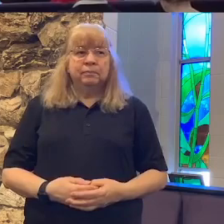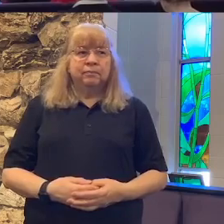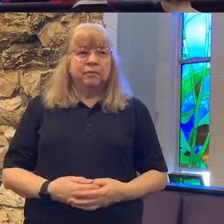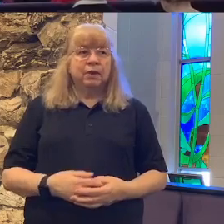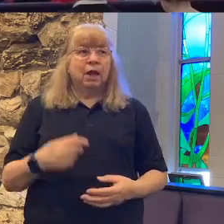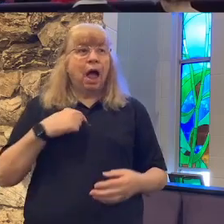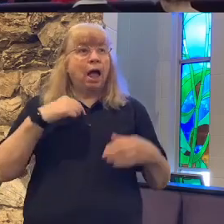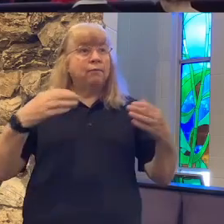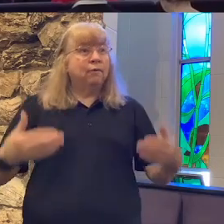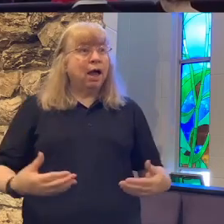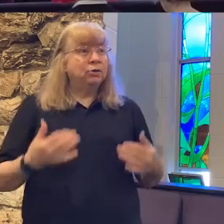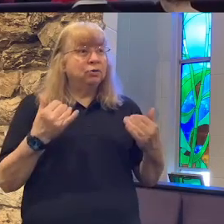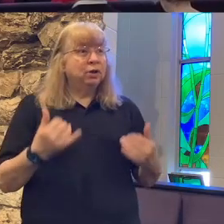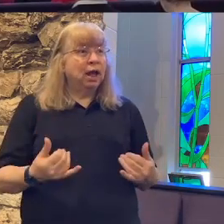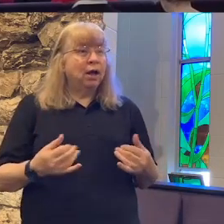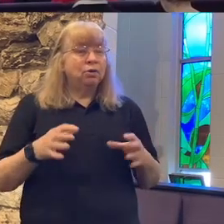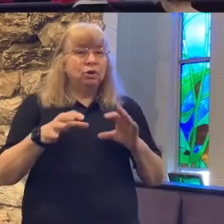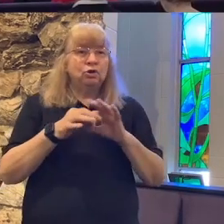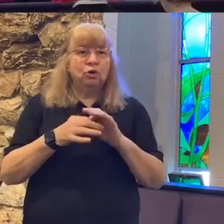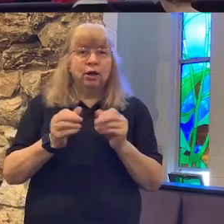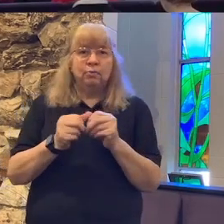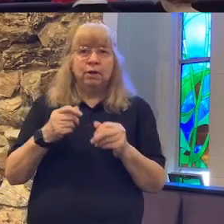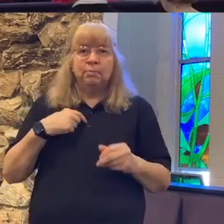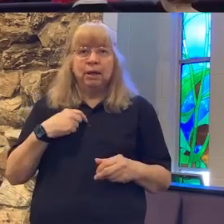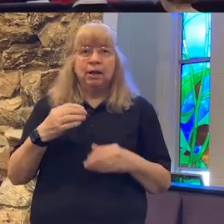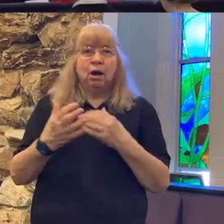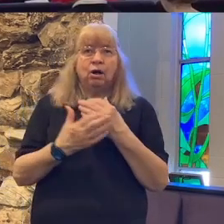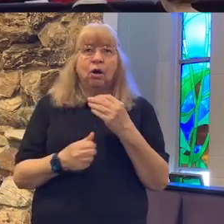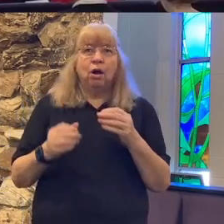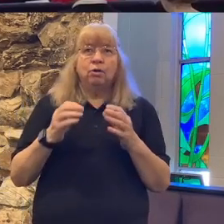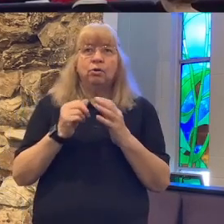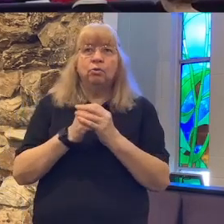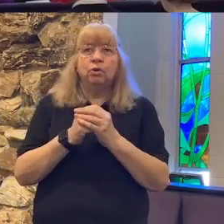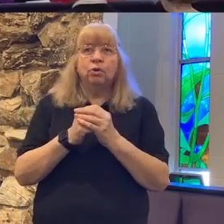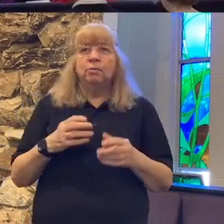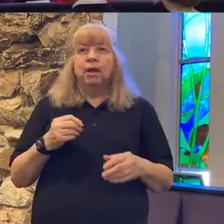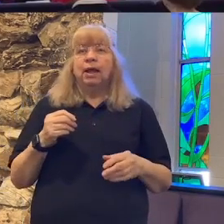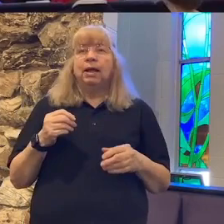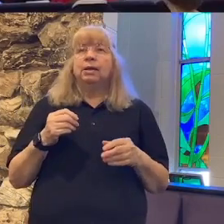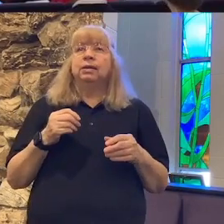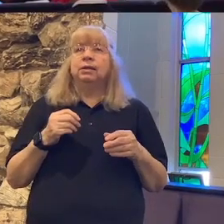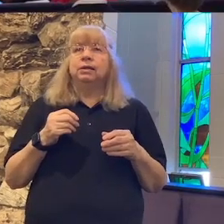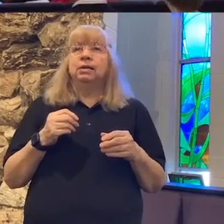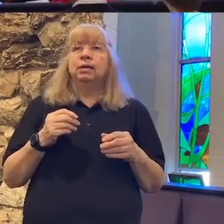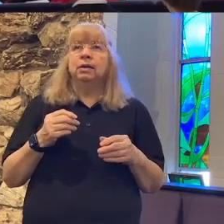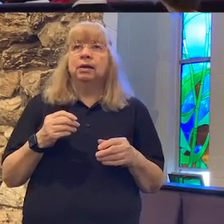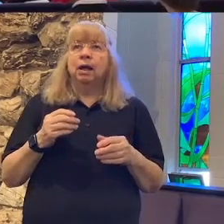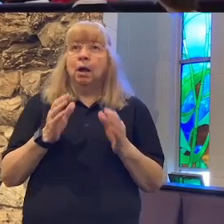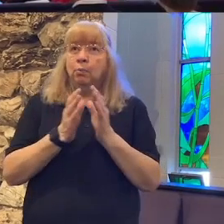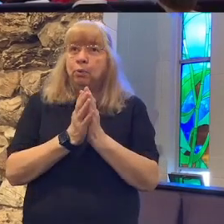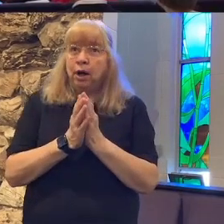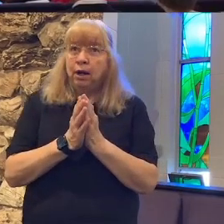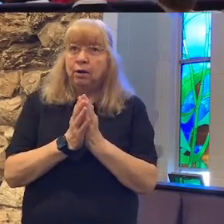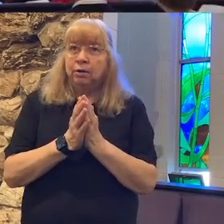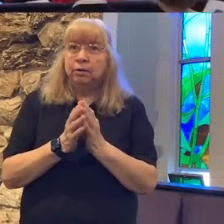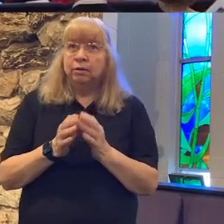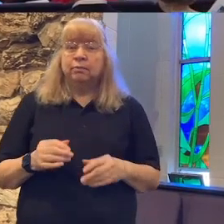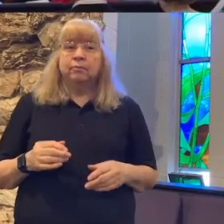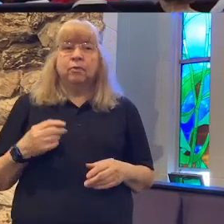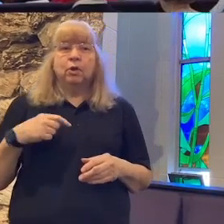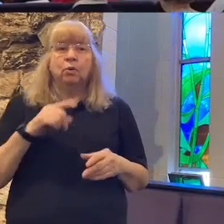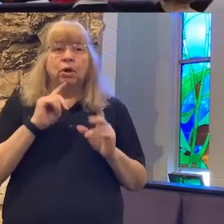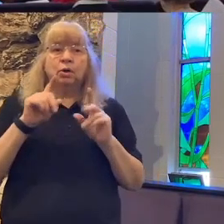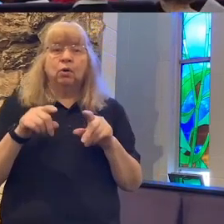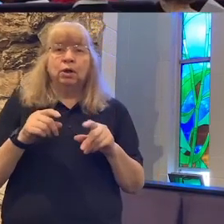I invite you now to join with me in our call to worship. And it is actually a prayer, and we are going